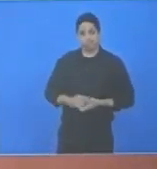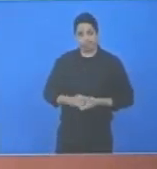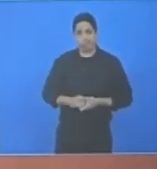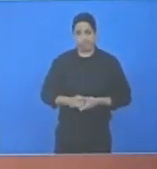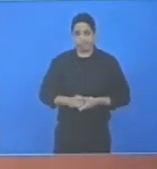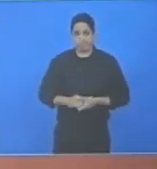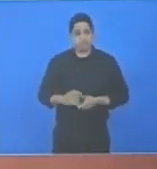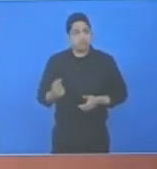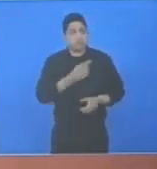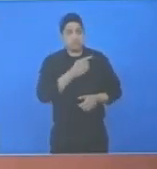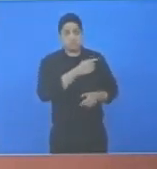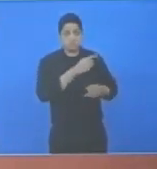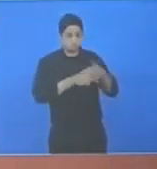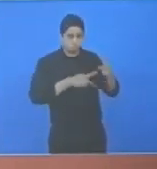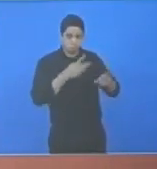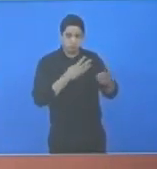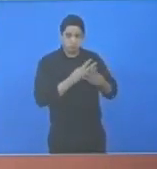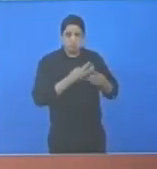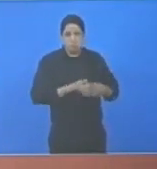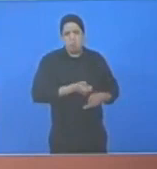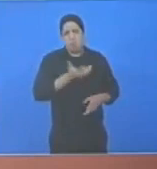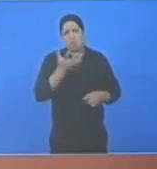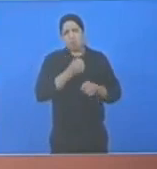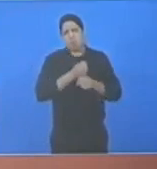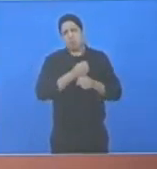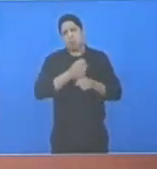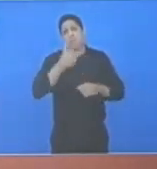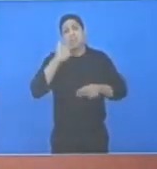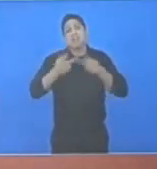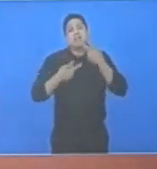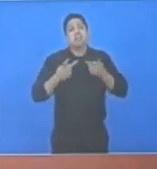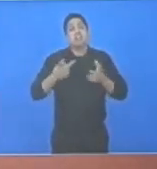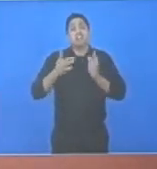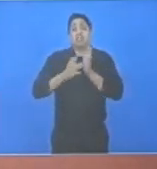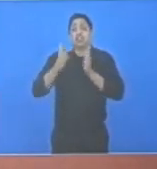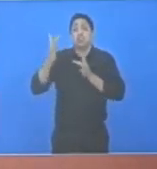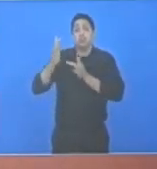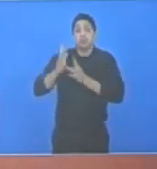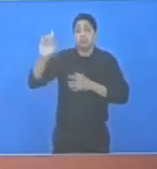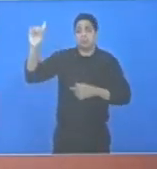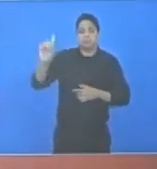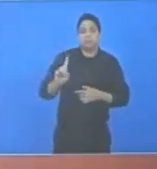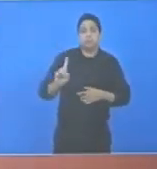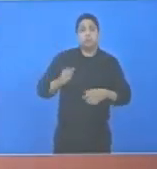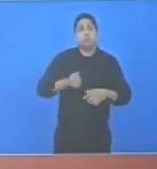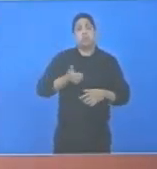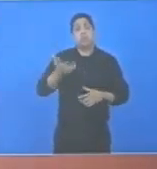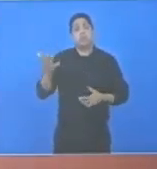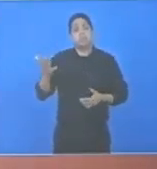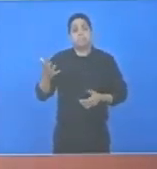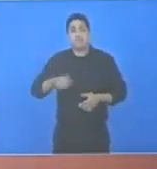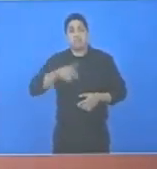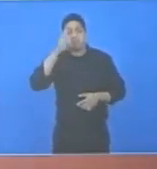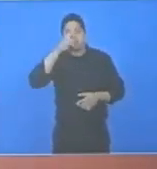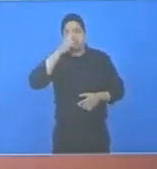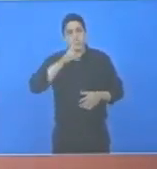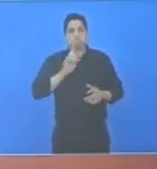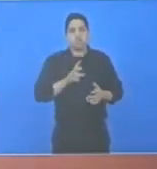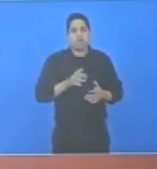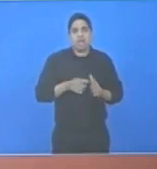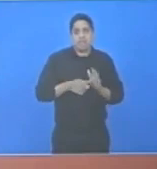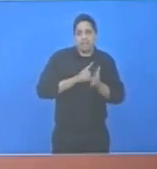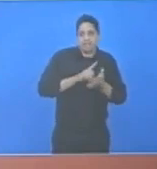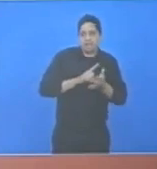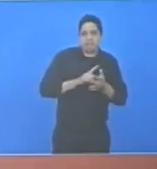to say that the Messiah will come. a history of Jesus. It's not